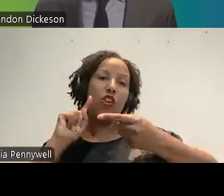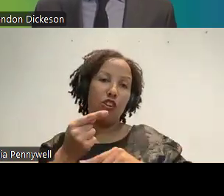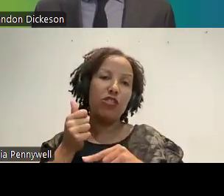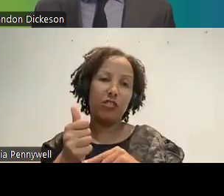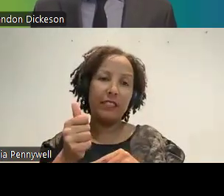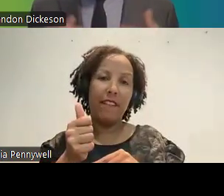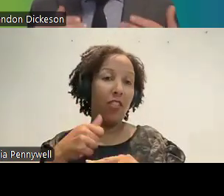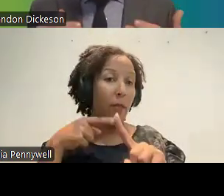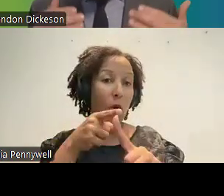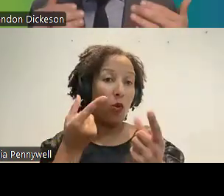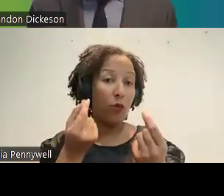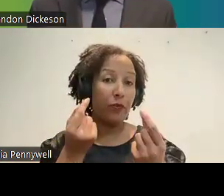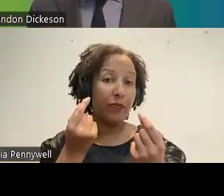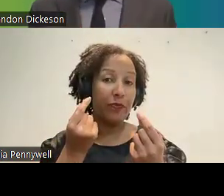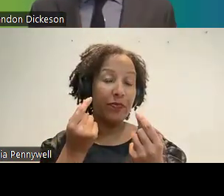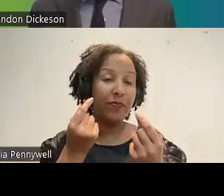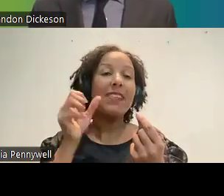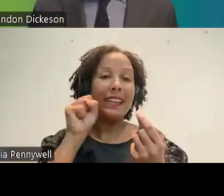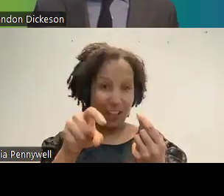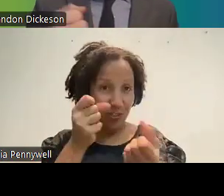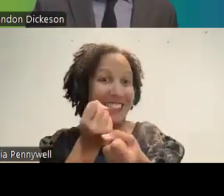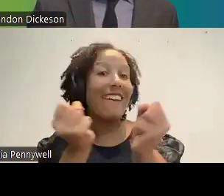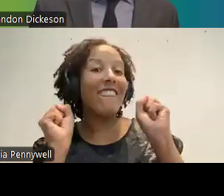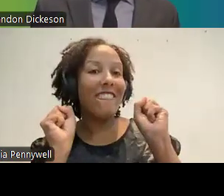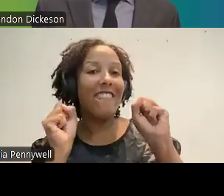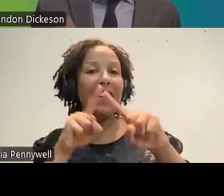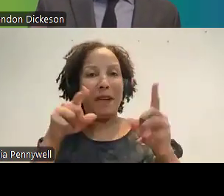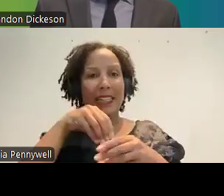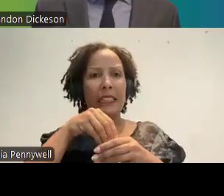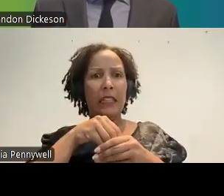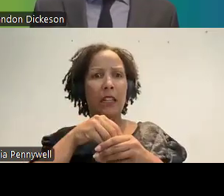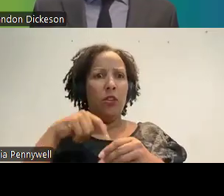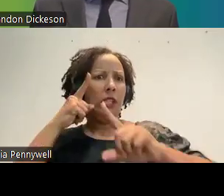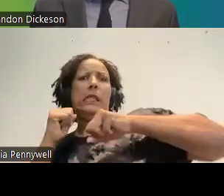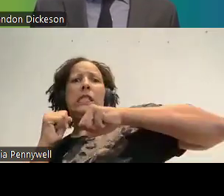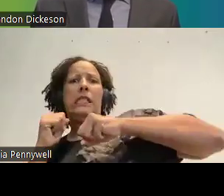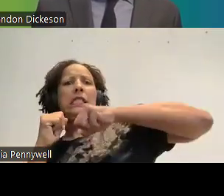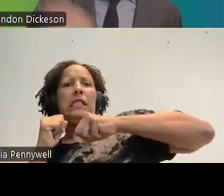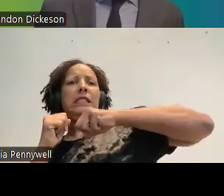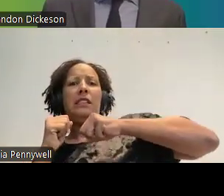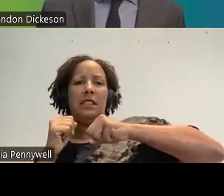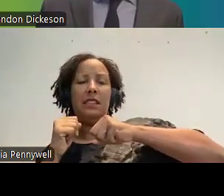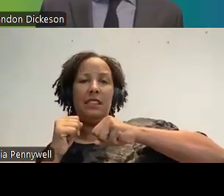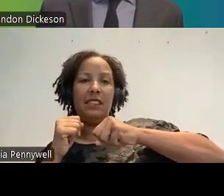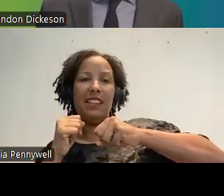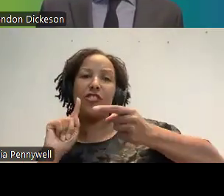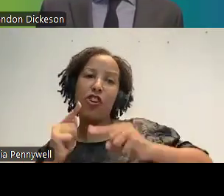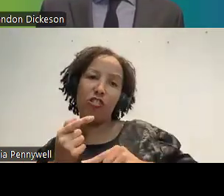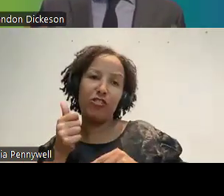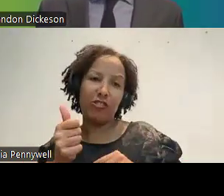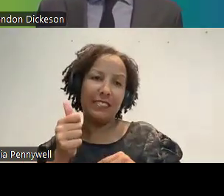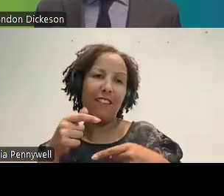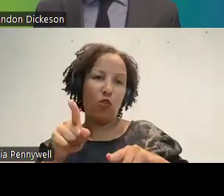point being, yes, you're safe, but you're trying to defend against that safety and harming yourself in the process.